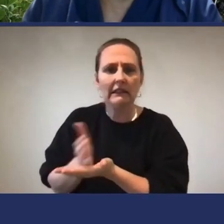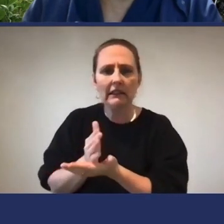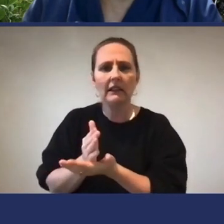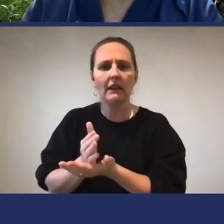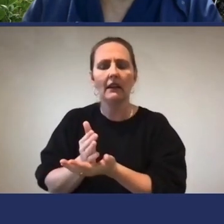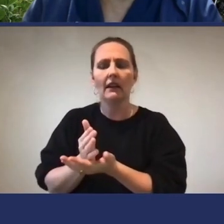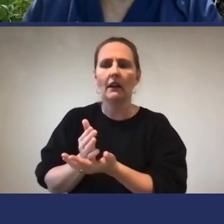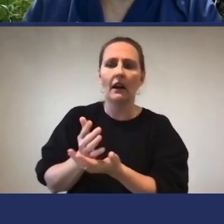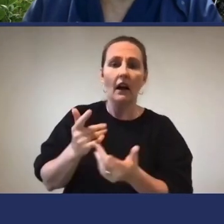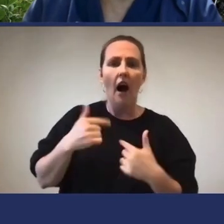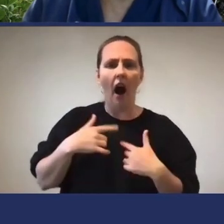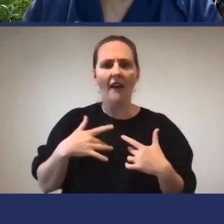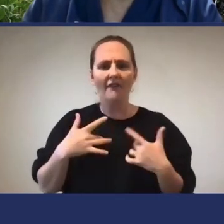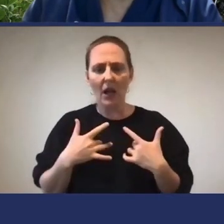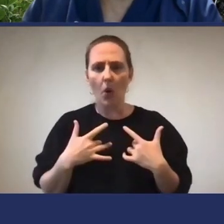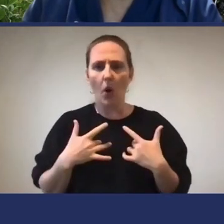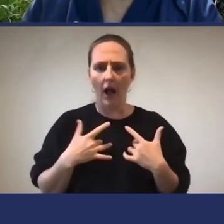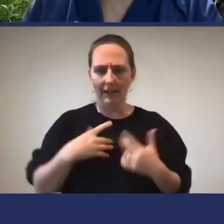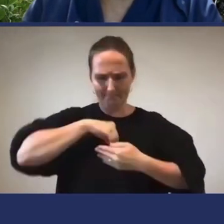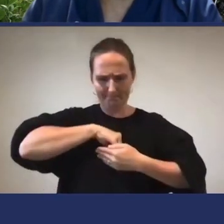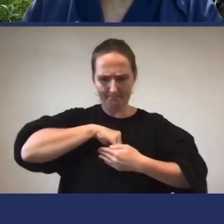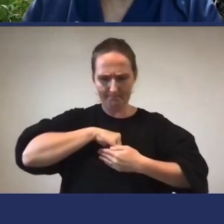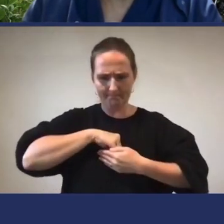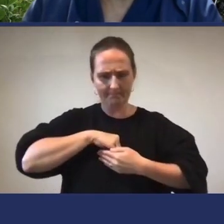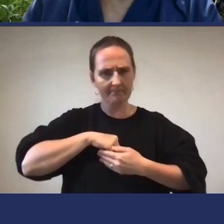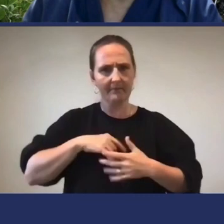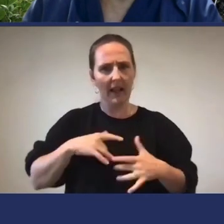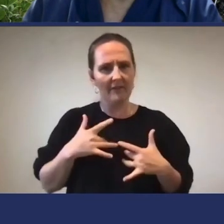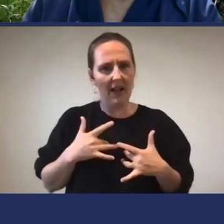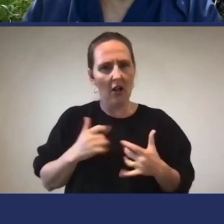sort of a tipuna-driven thing that